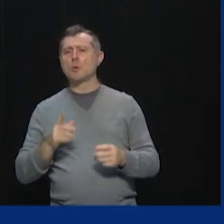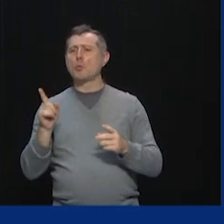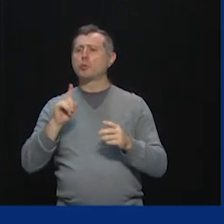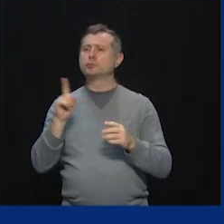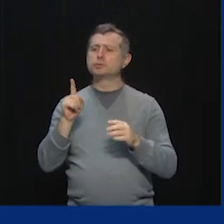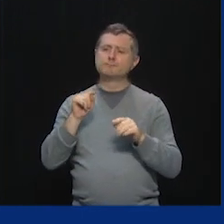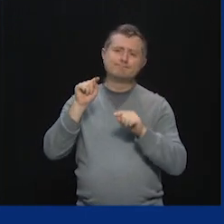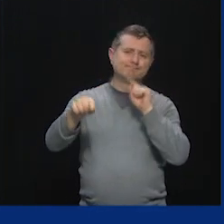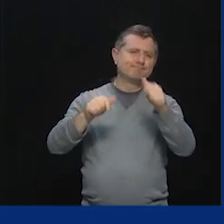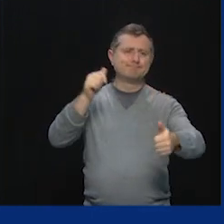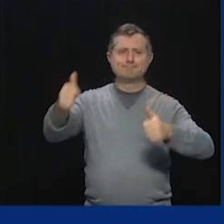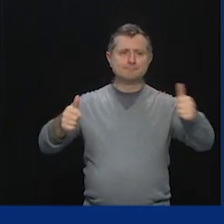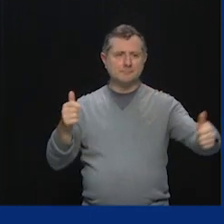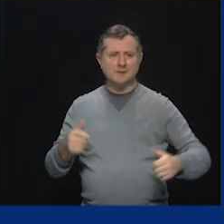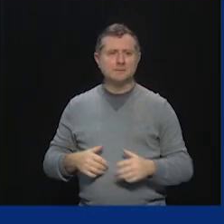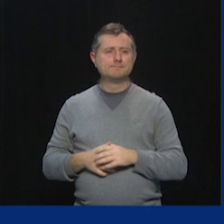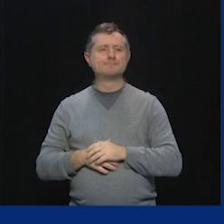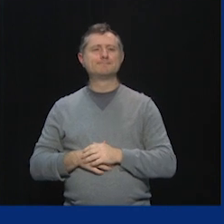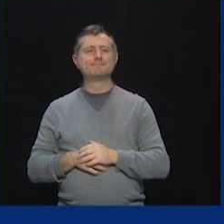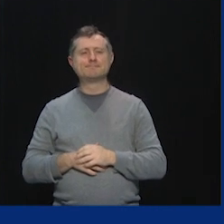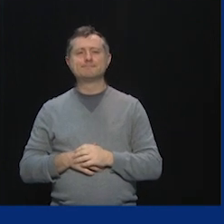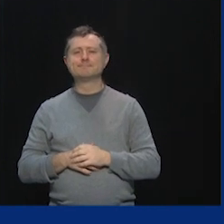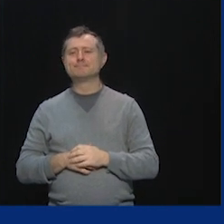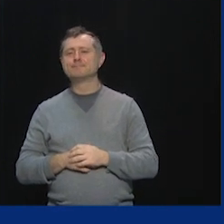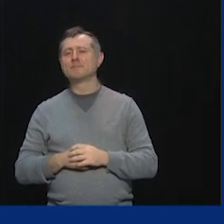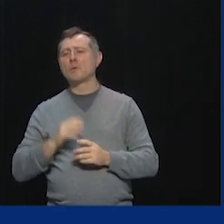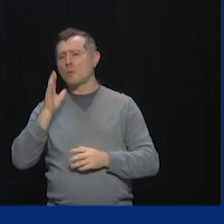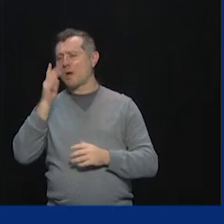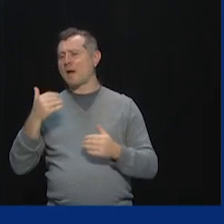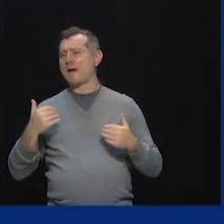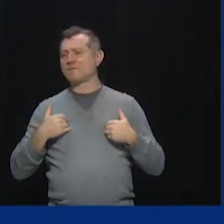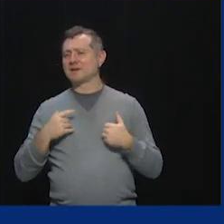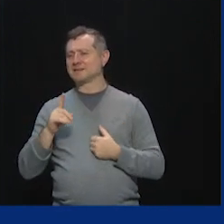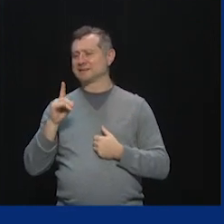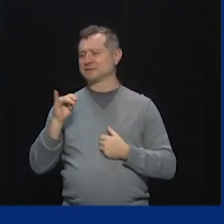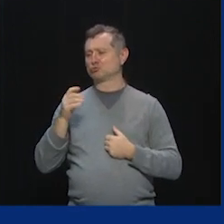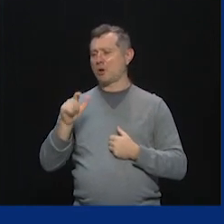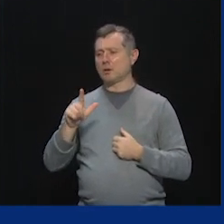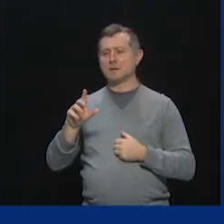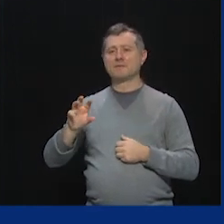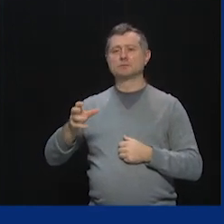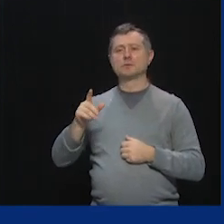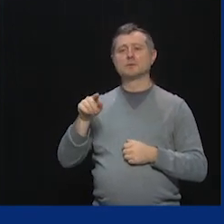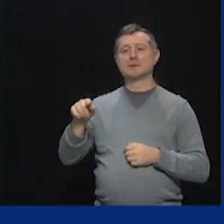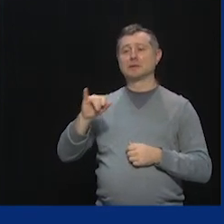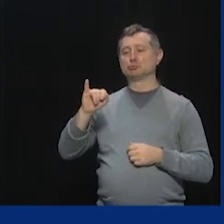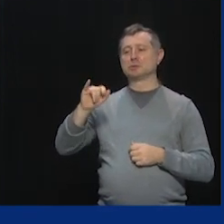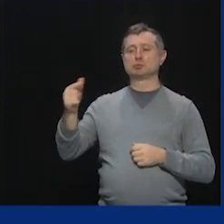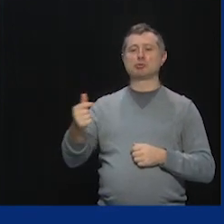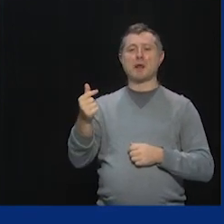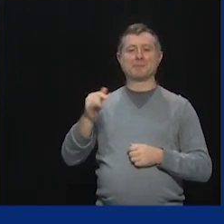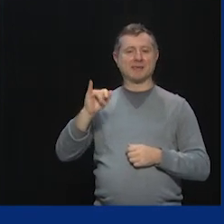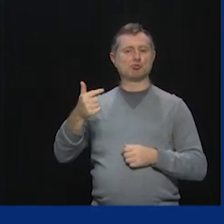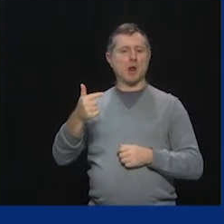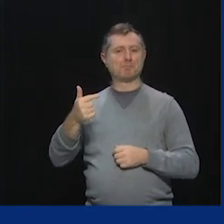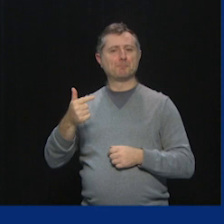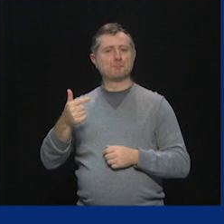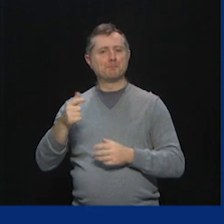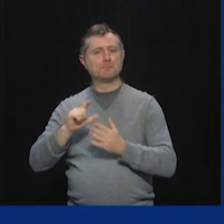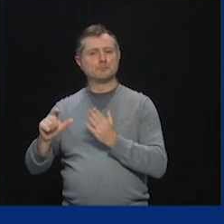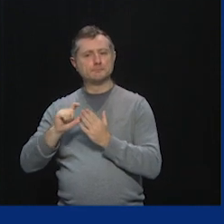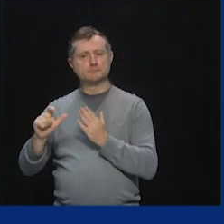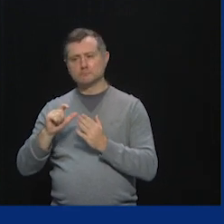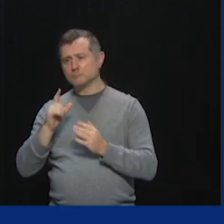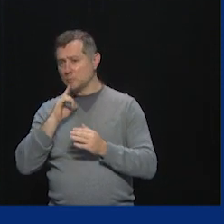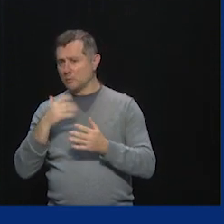easy on you. We'll have a digital channel. We'll have available on Instagram. And it's just all about prioritizing the health of our teachers,